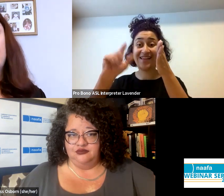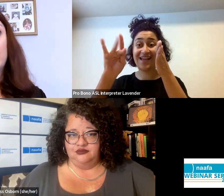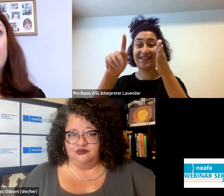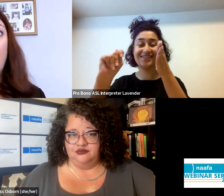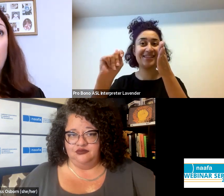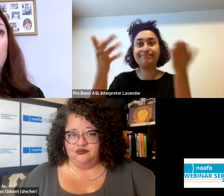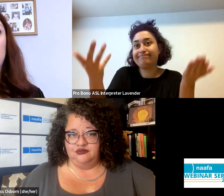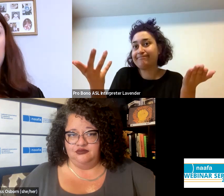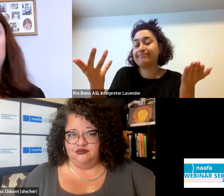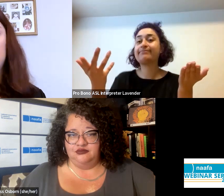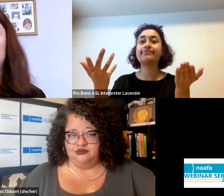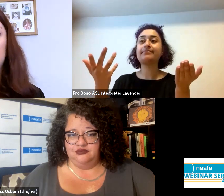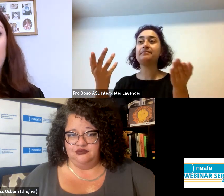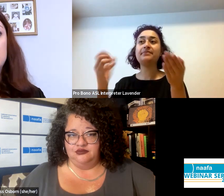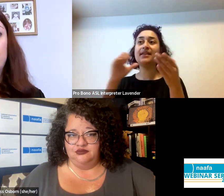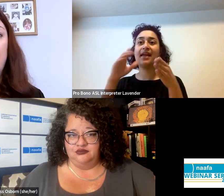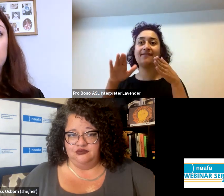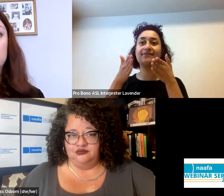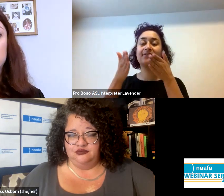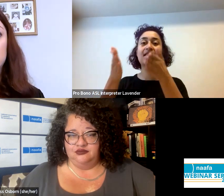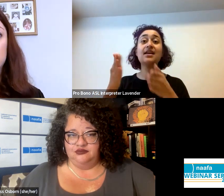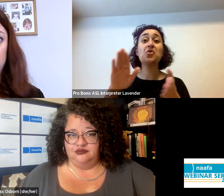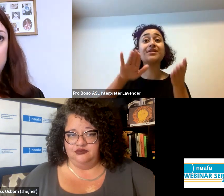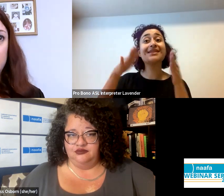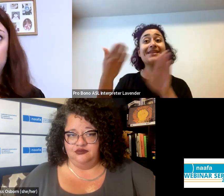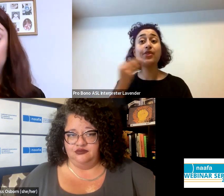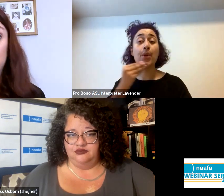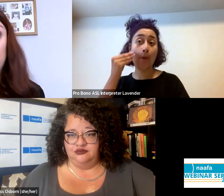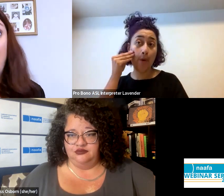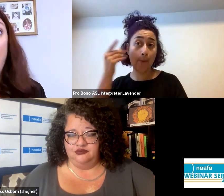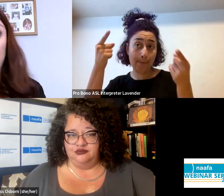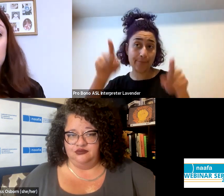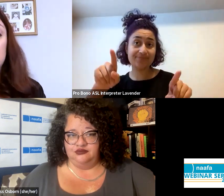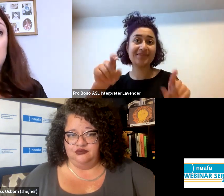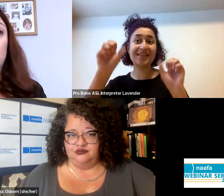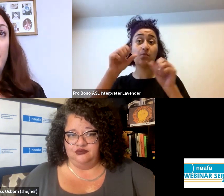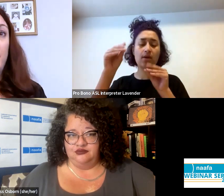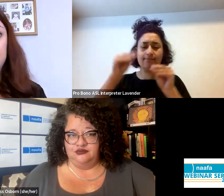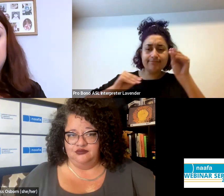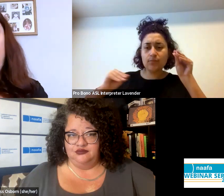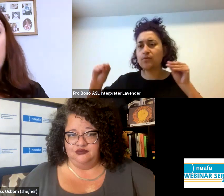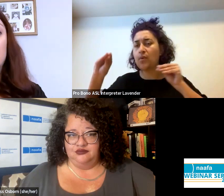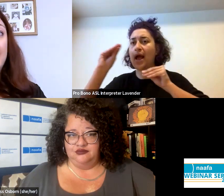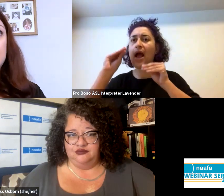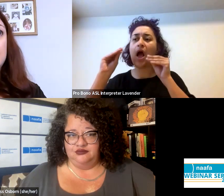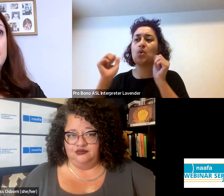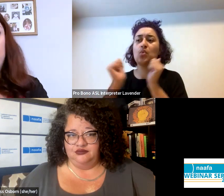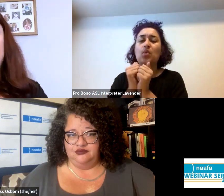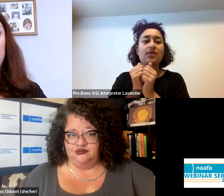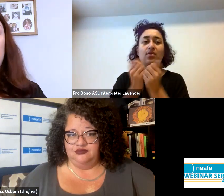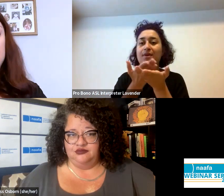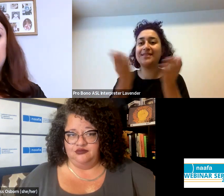Did the death occur at home? Are we going to be able to move around with what's there?